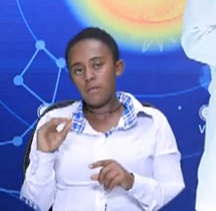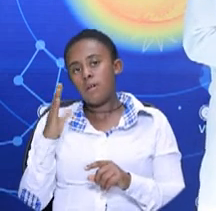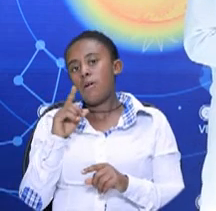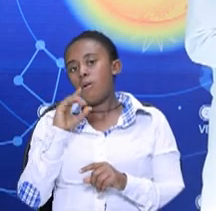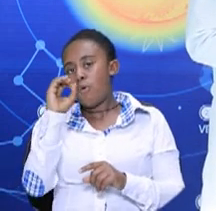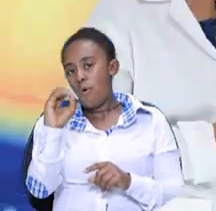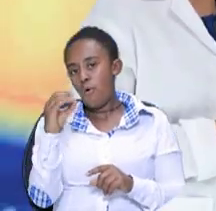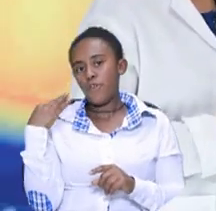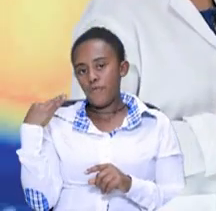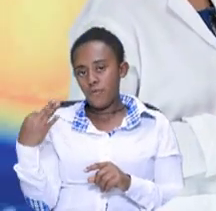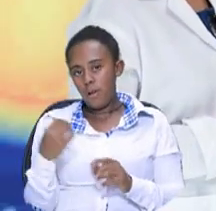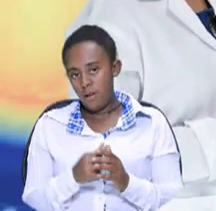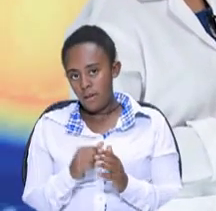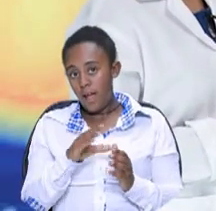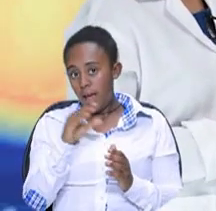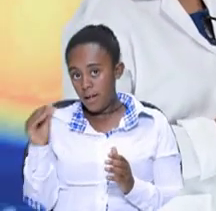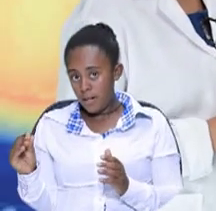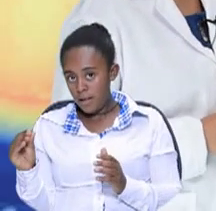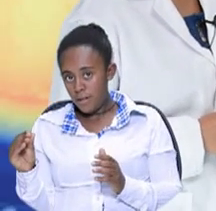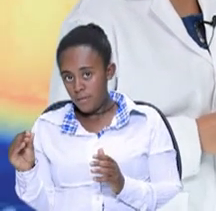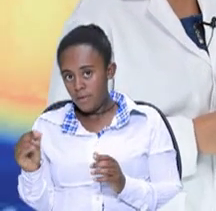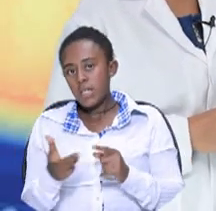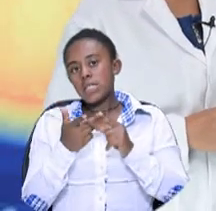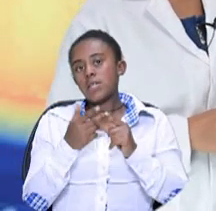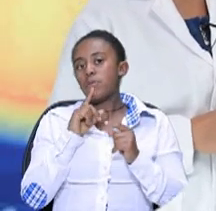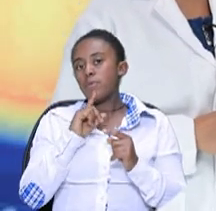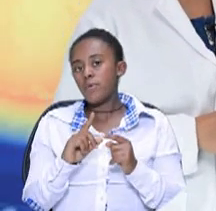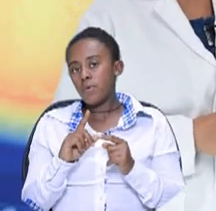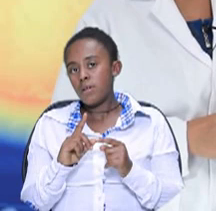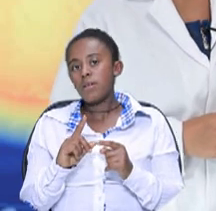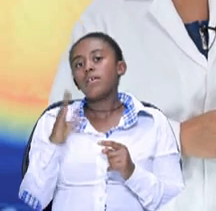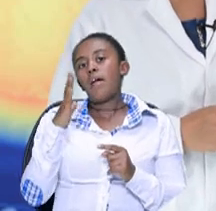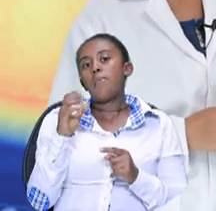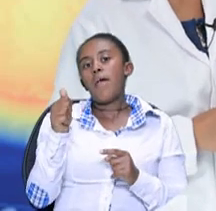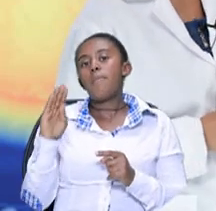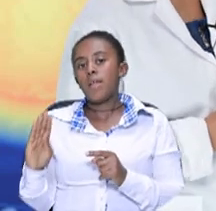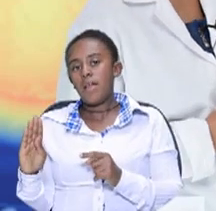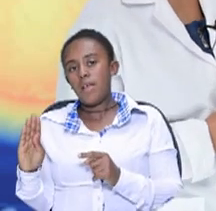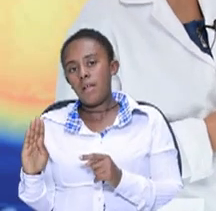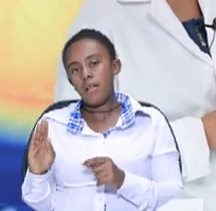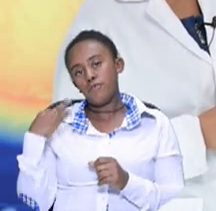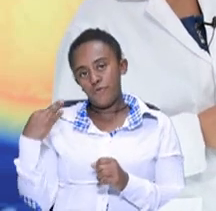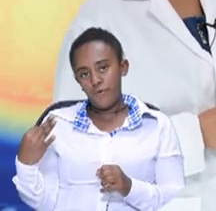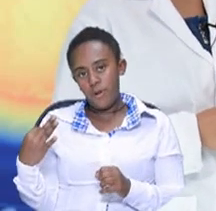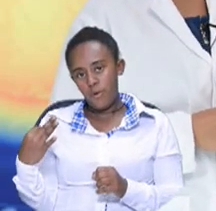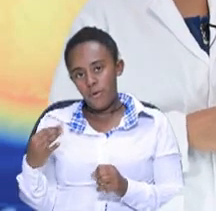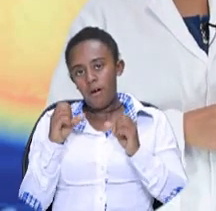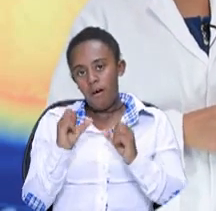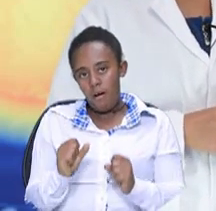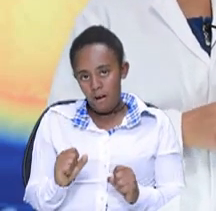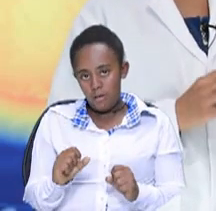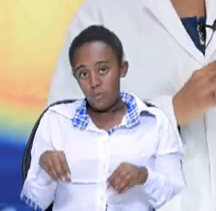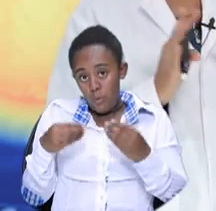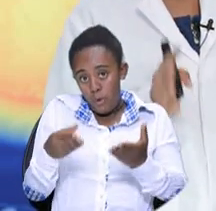O individual. And the third one, type AB individual, can